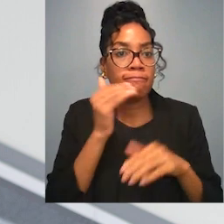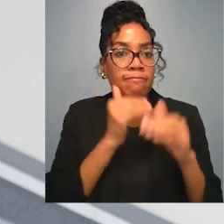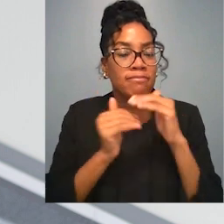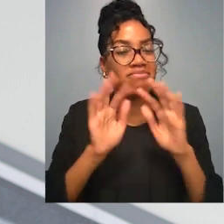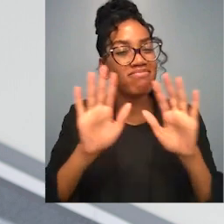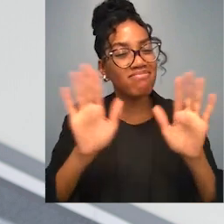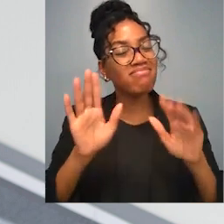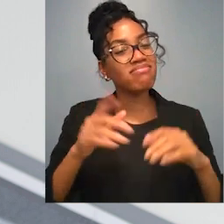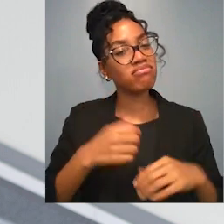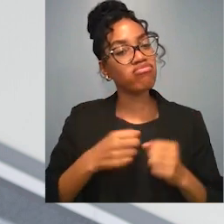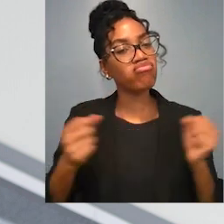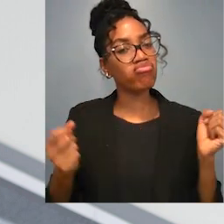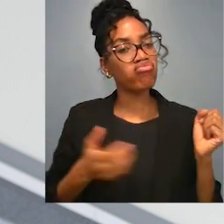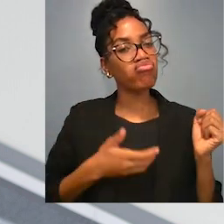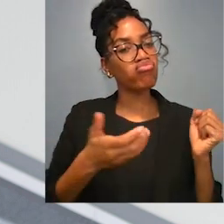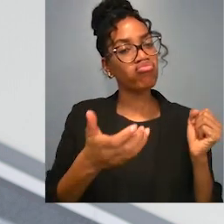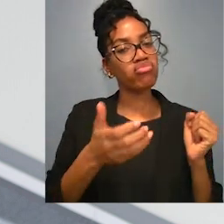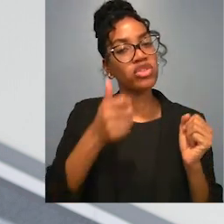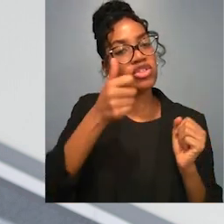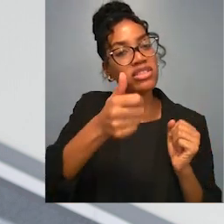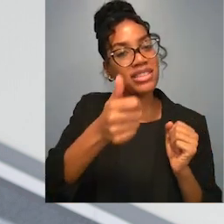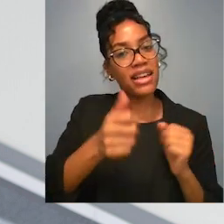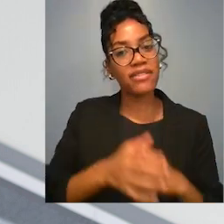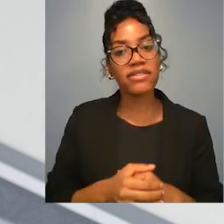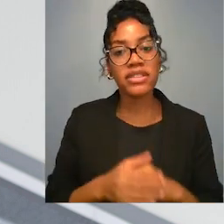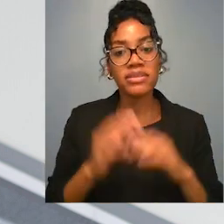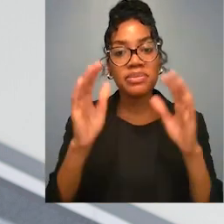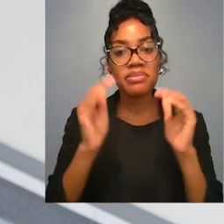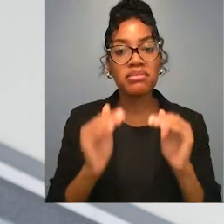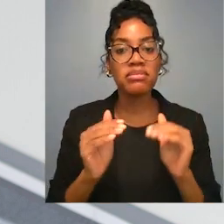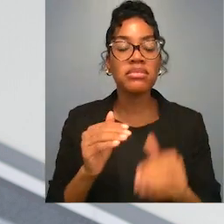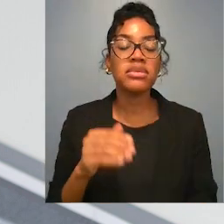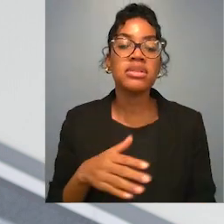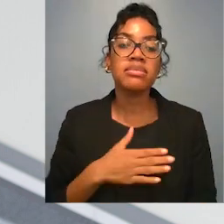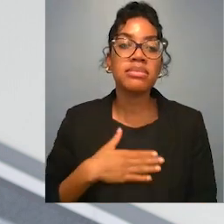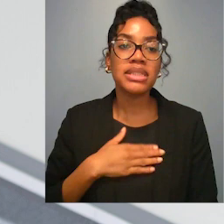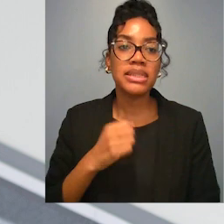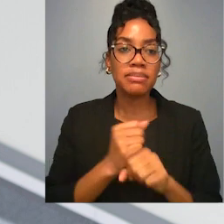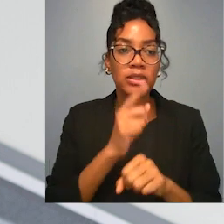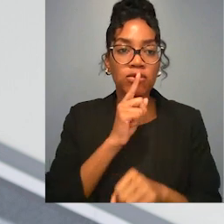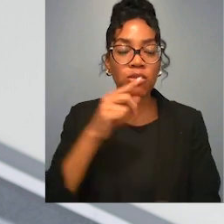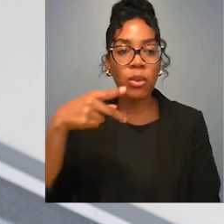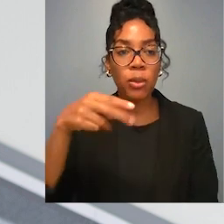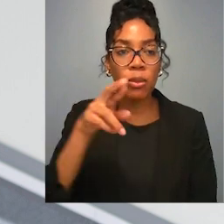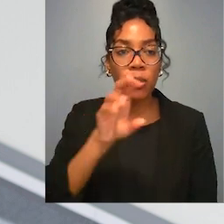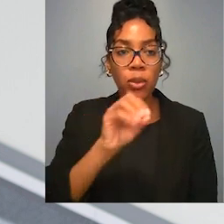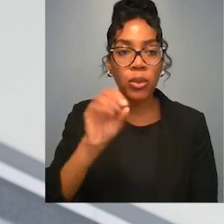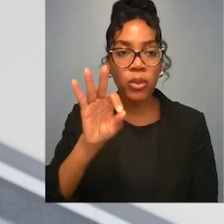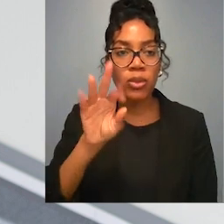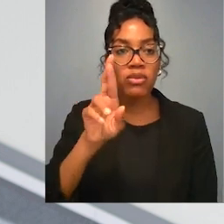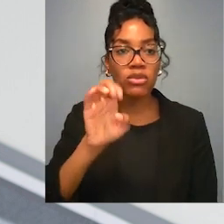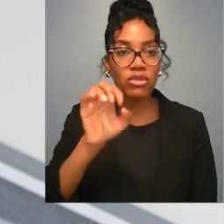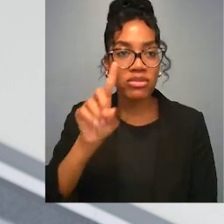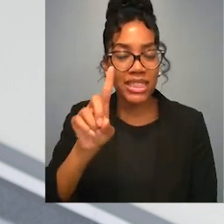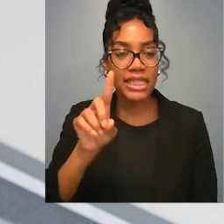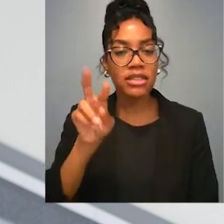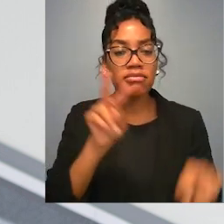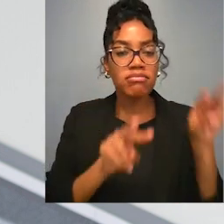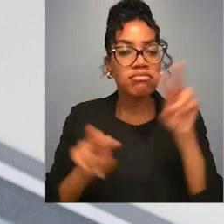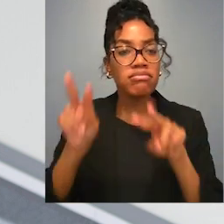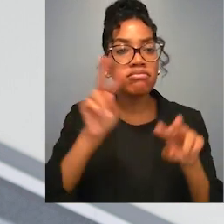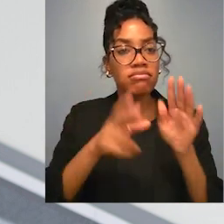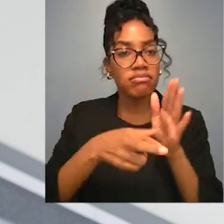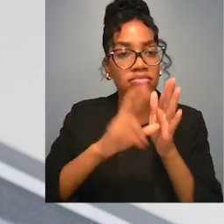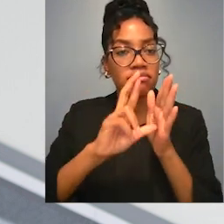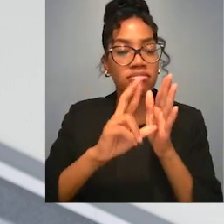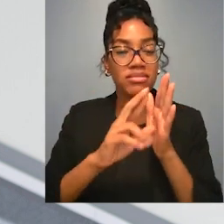then finally, proofread again. Like, I can't emphasize that enough. The things that we see are unbelievable. So do make sure that